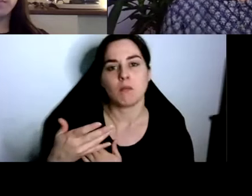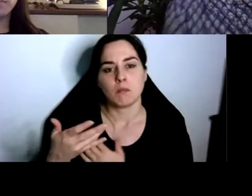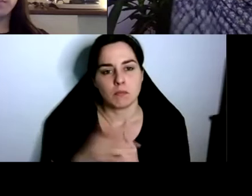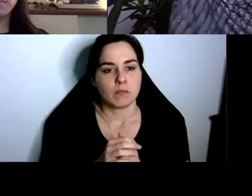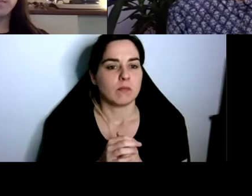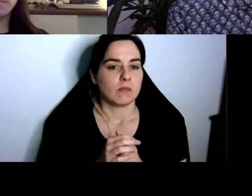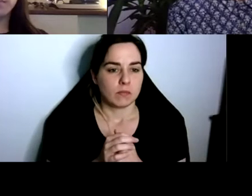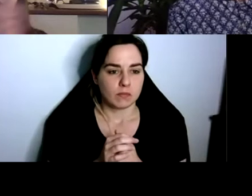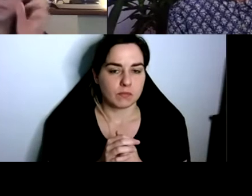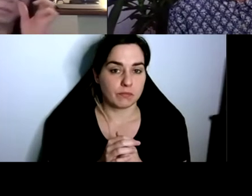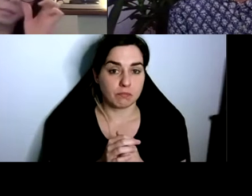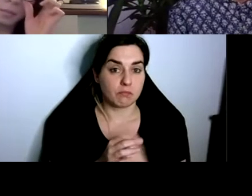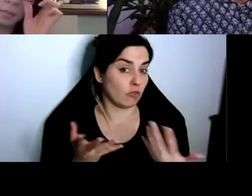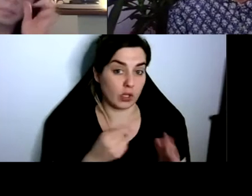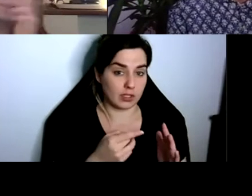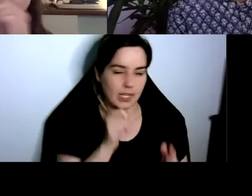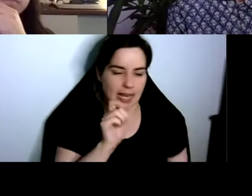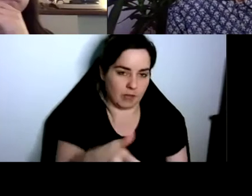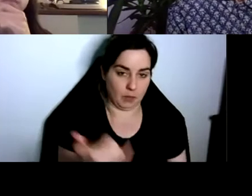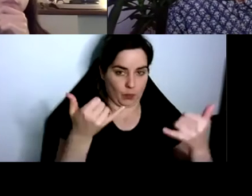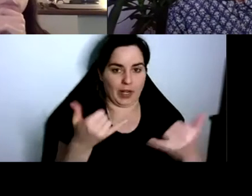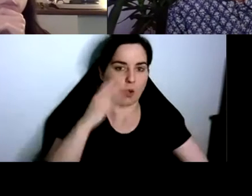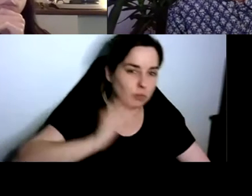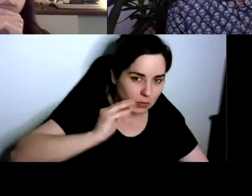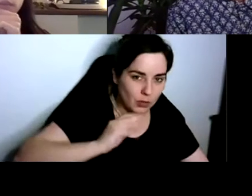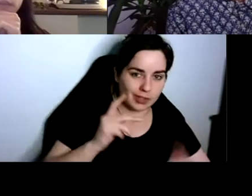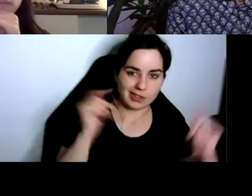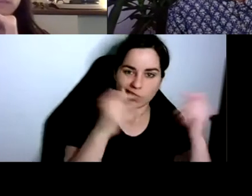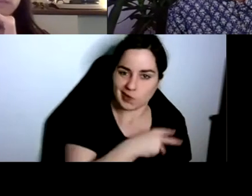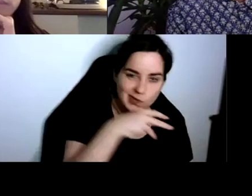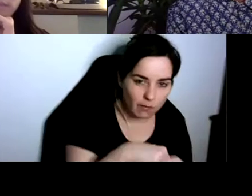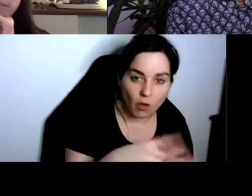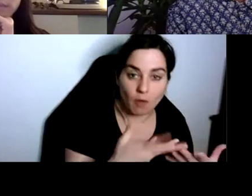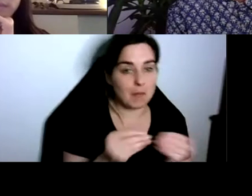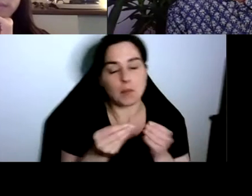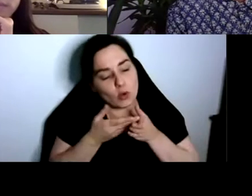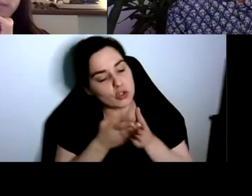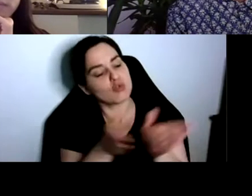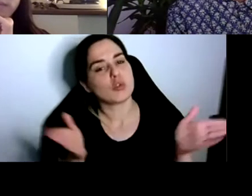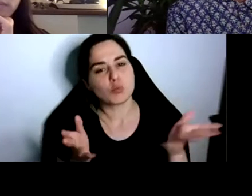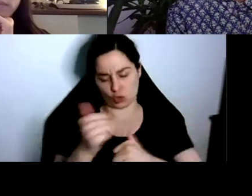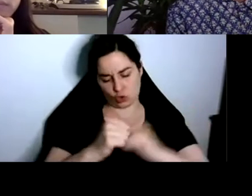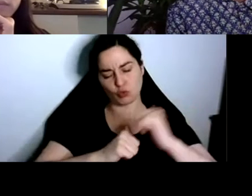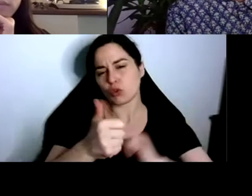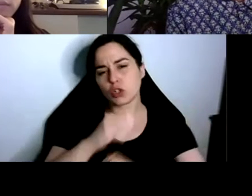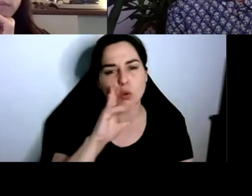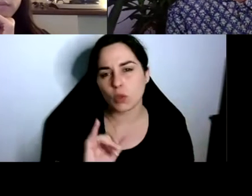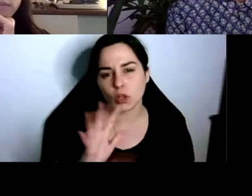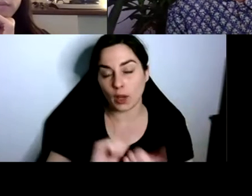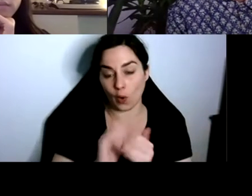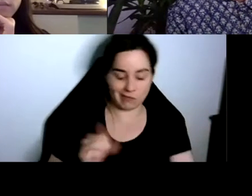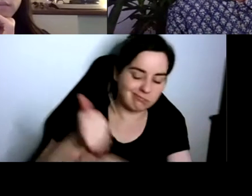specific festival you're involved with, but your approach in general to the structuring of programming in relation